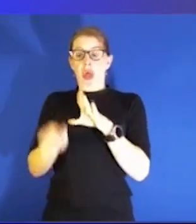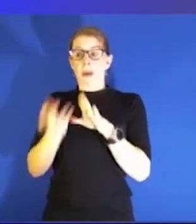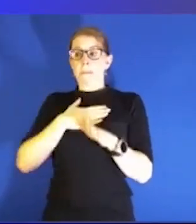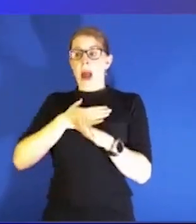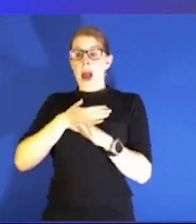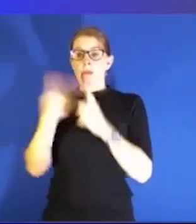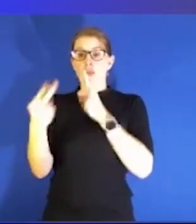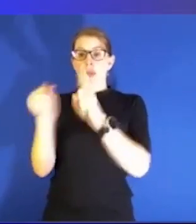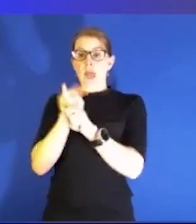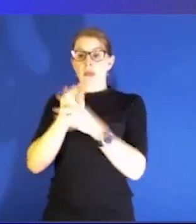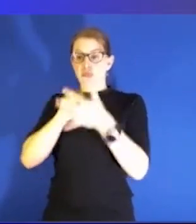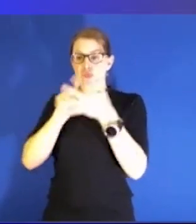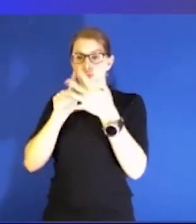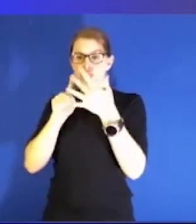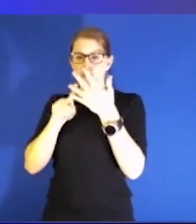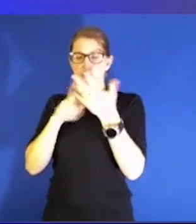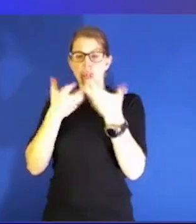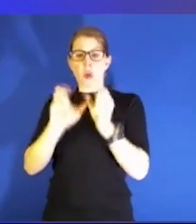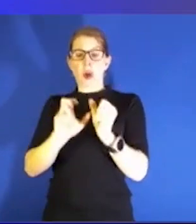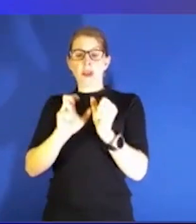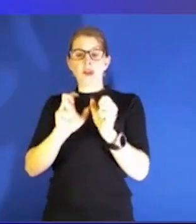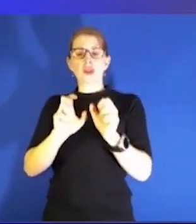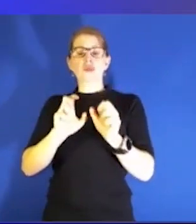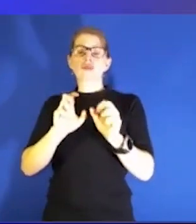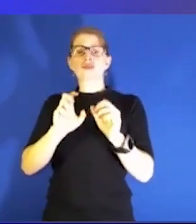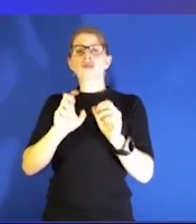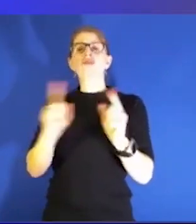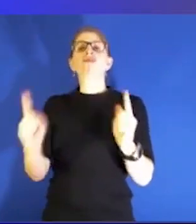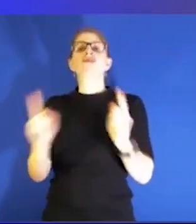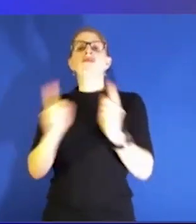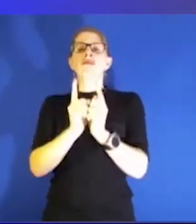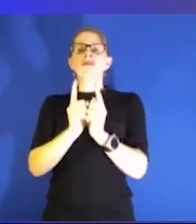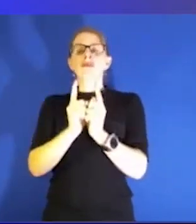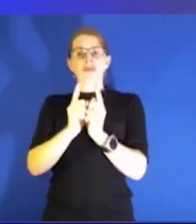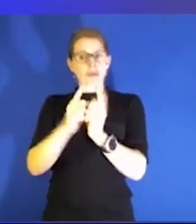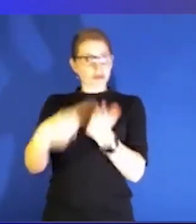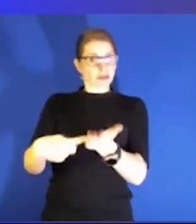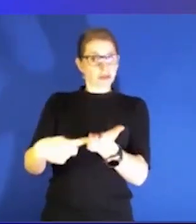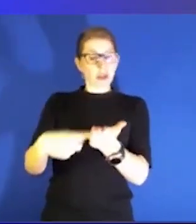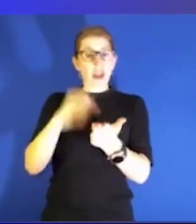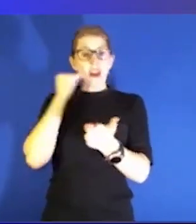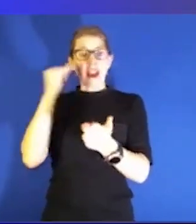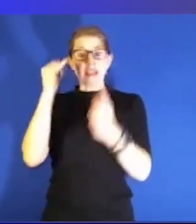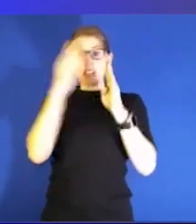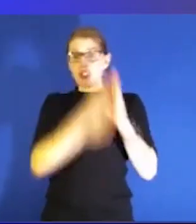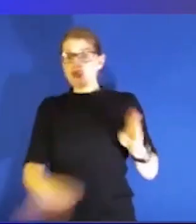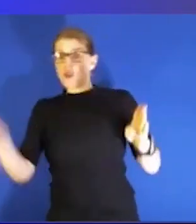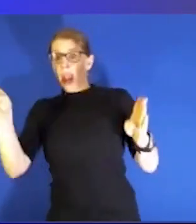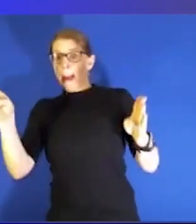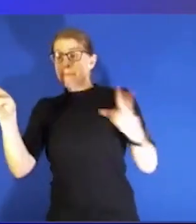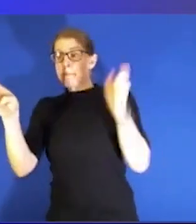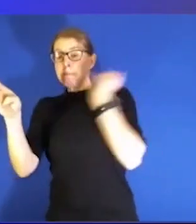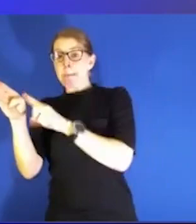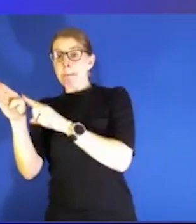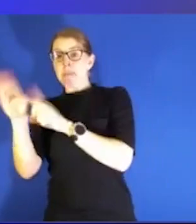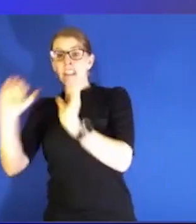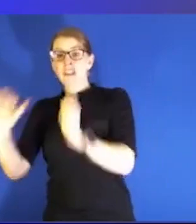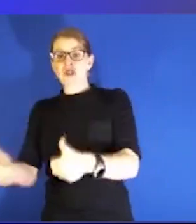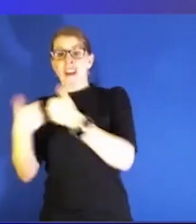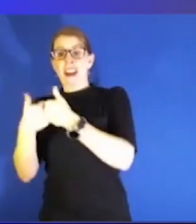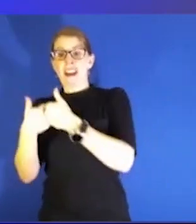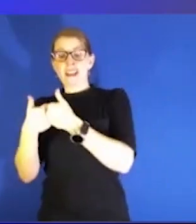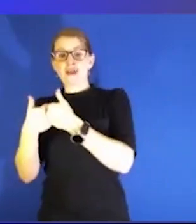don't want to meet in the middle. I remember reading a long time ago that if you're at the extreme, it's really challenging. It